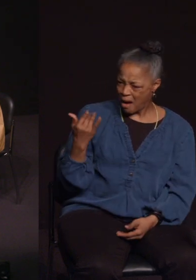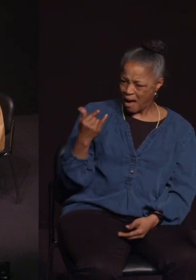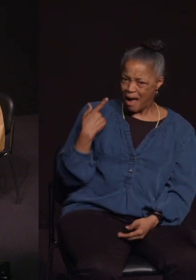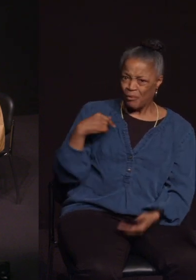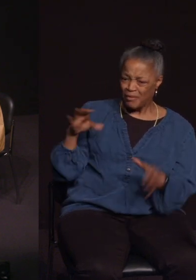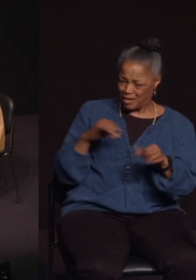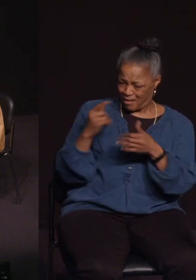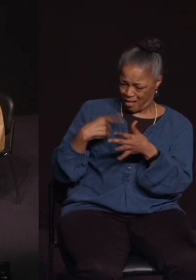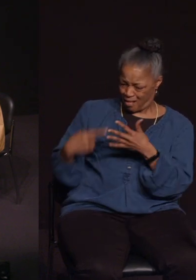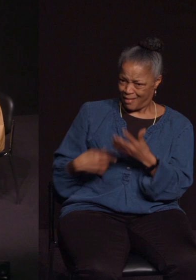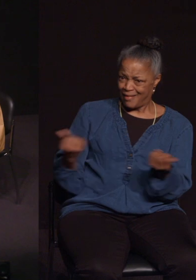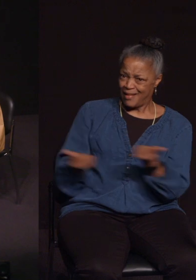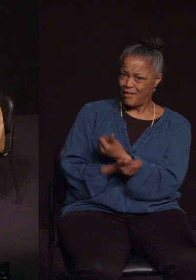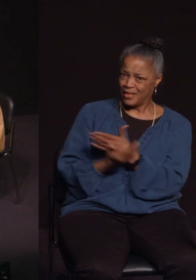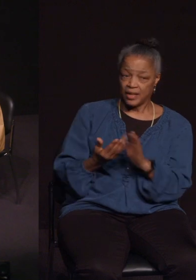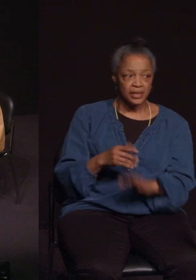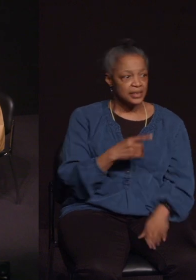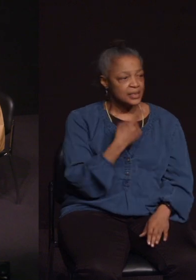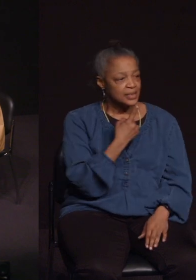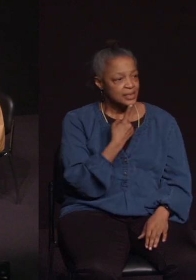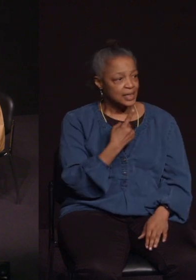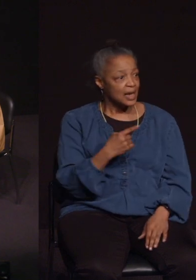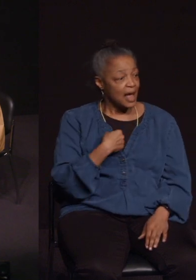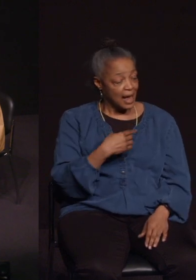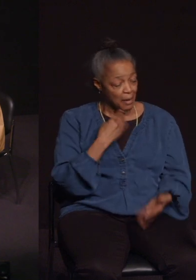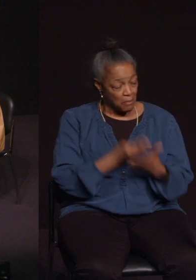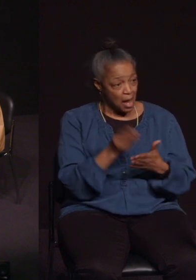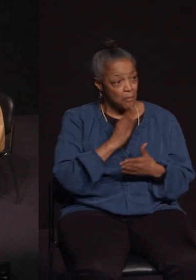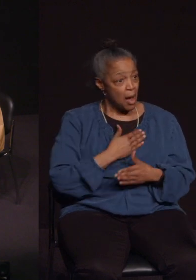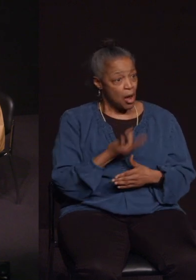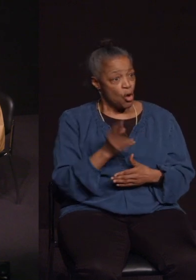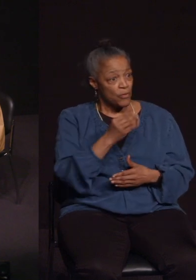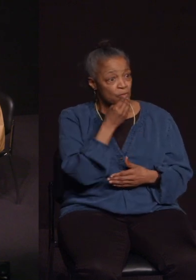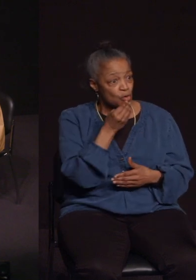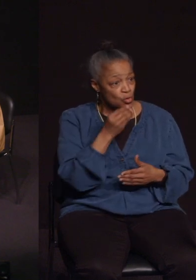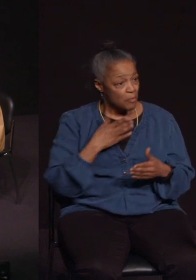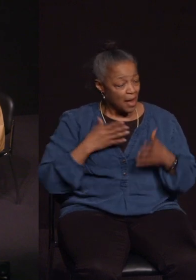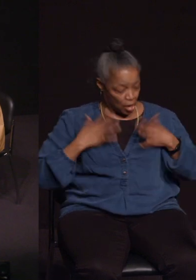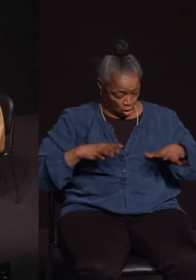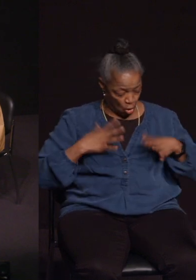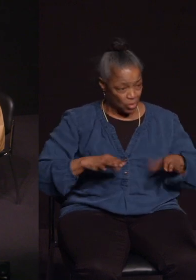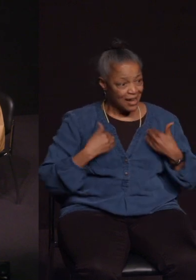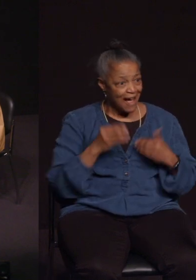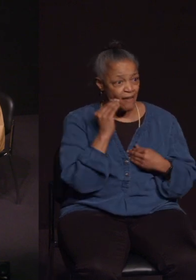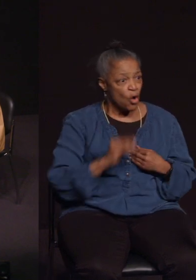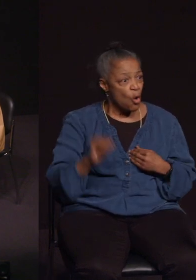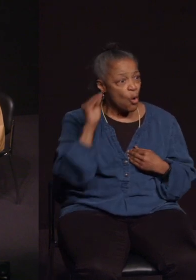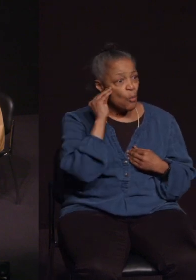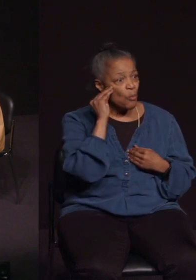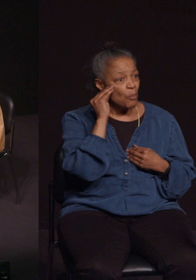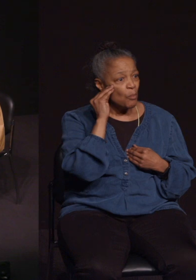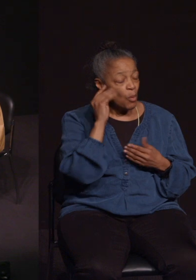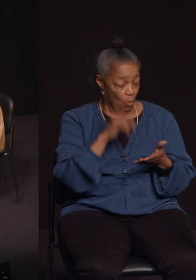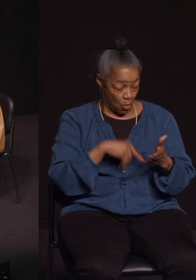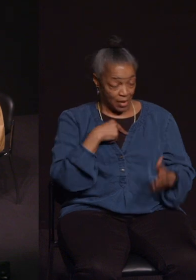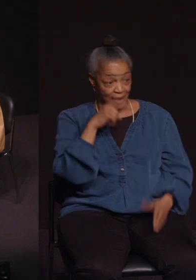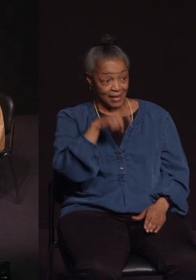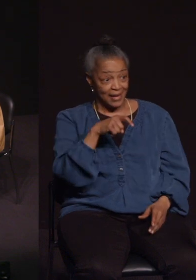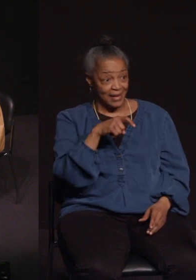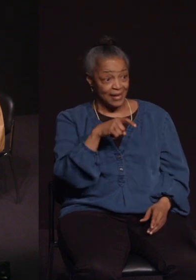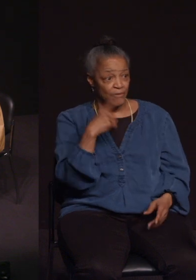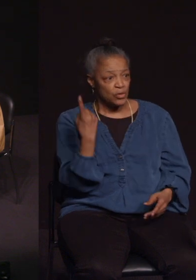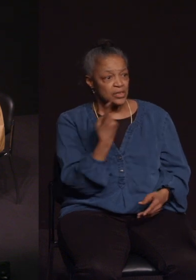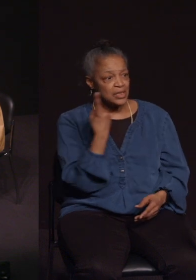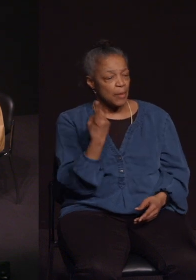done everything. He said, I can buy my own food. I can buy my own clothes. I got a home. He said, but what I needed was